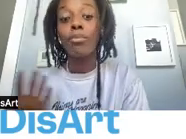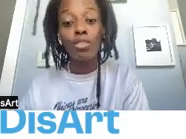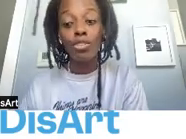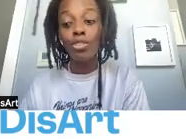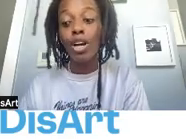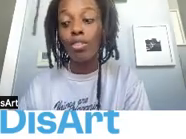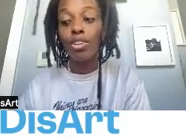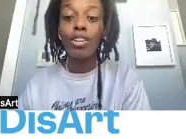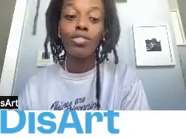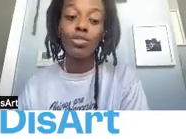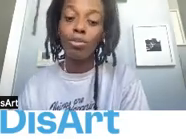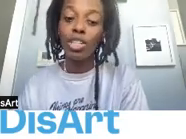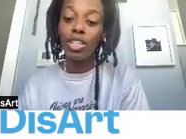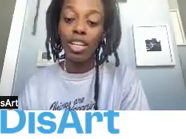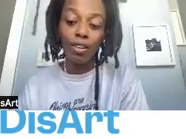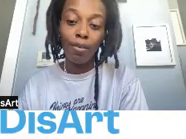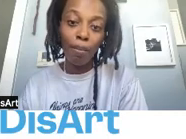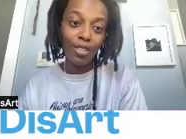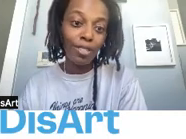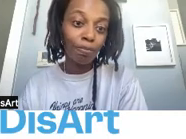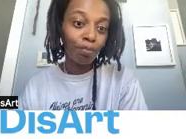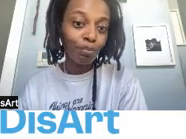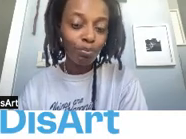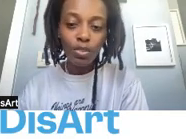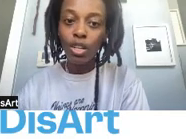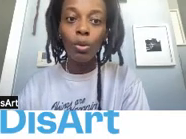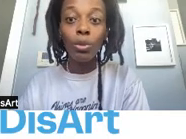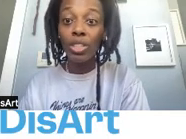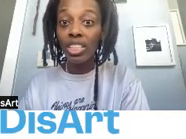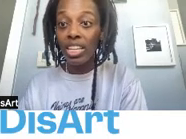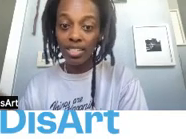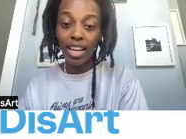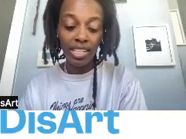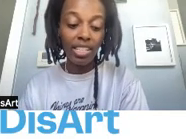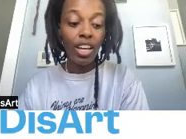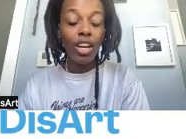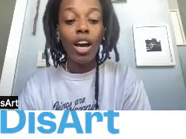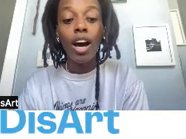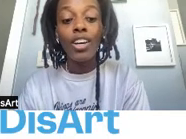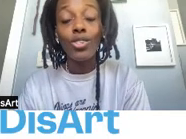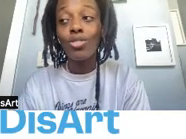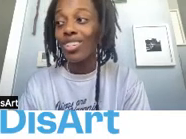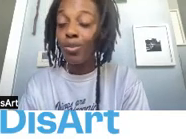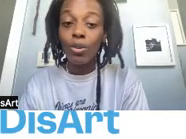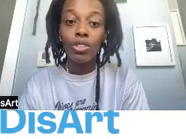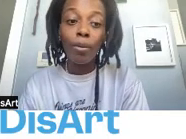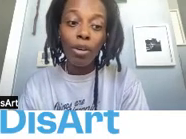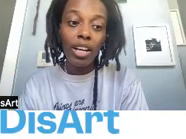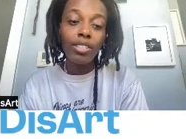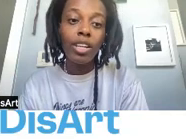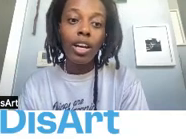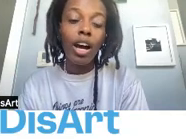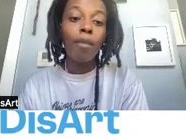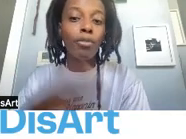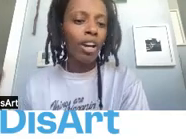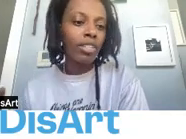a preview of the Art of Disruption in Grand Rapids. We were really excited to start to work with Art